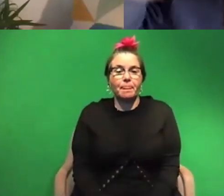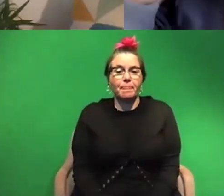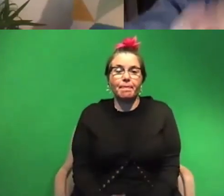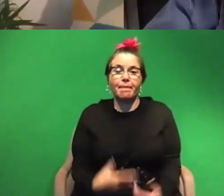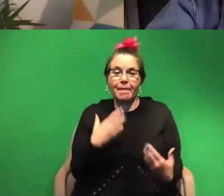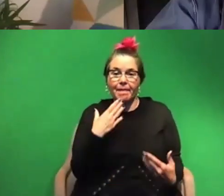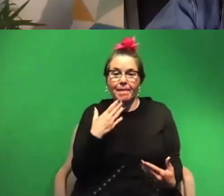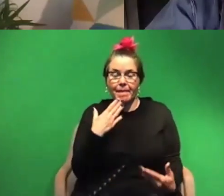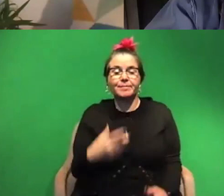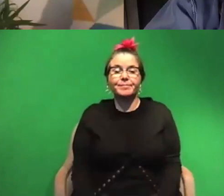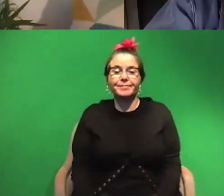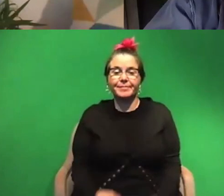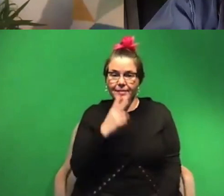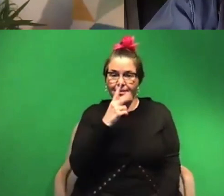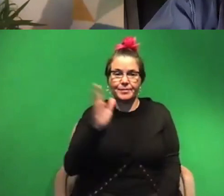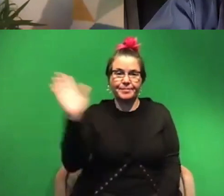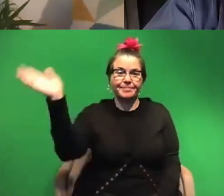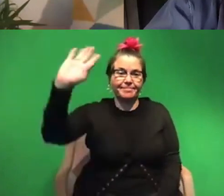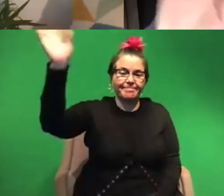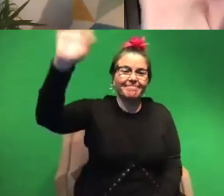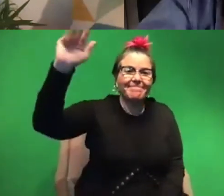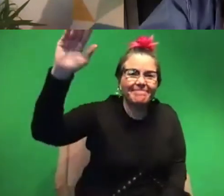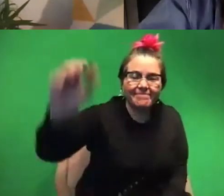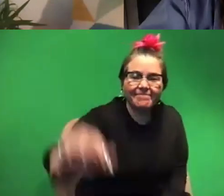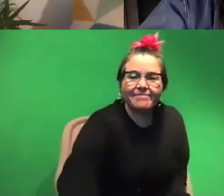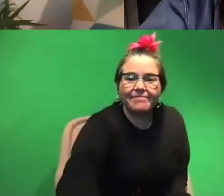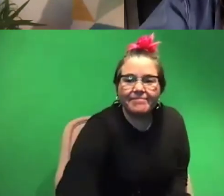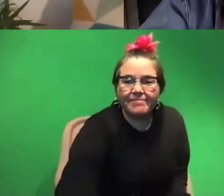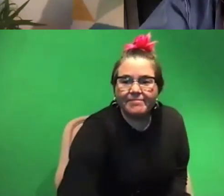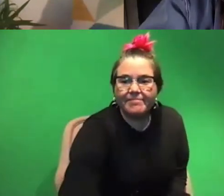to the audience, and I'll see y'all later. Thanks, everyone. Thanks, Sarah. Thanks. Bye. Bye.